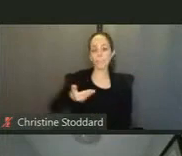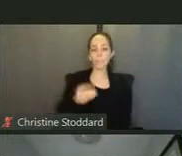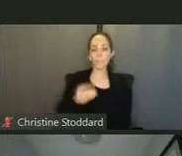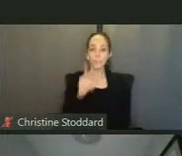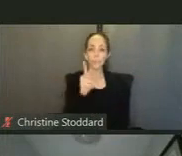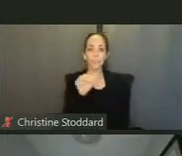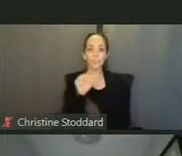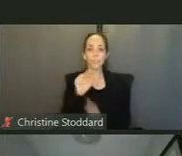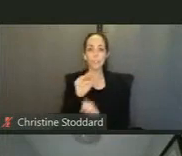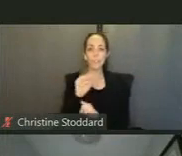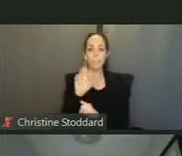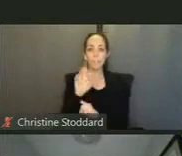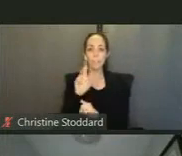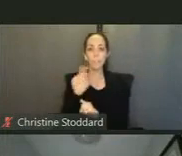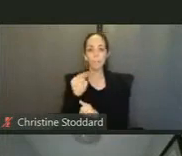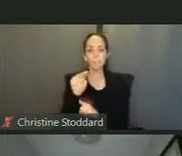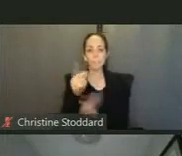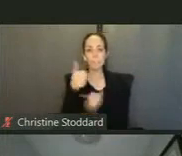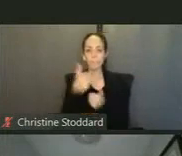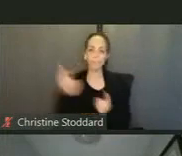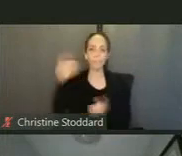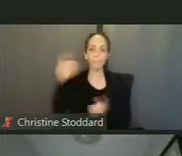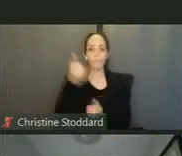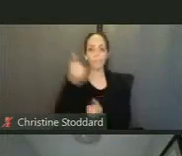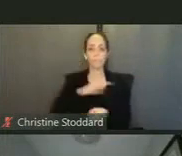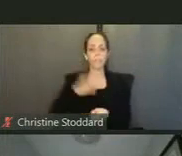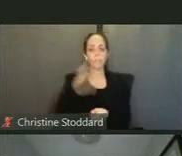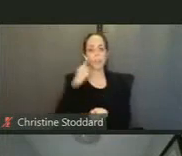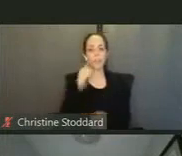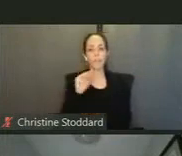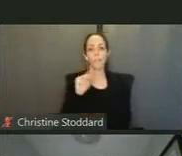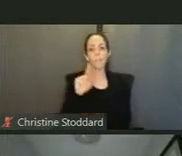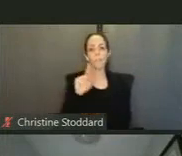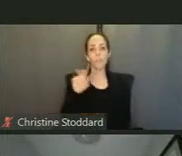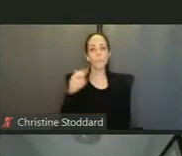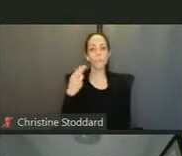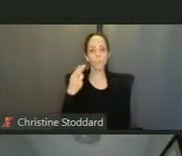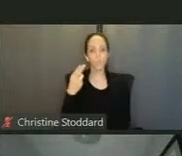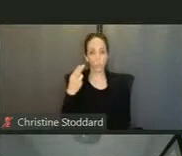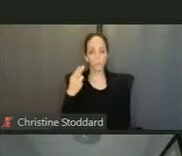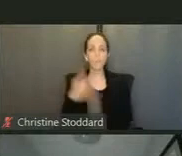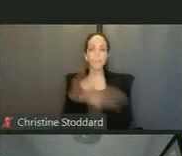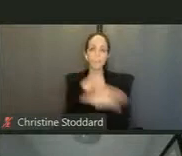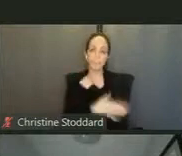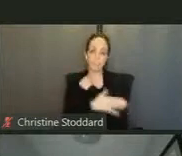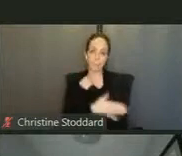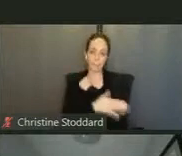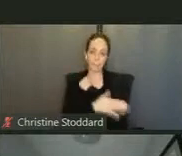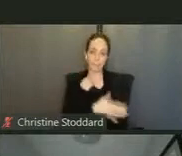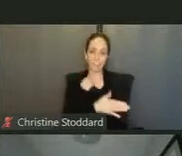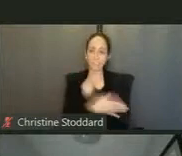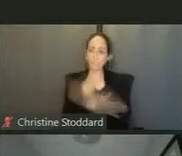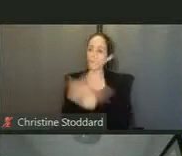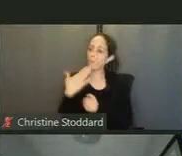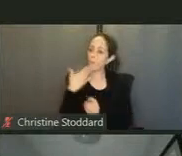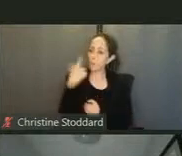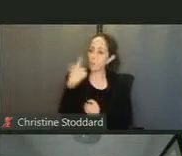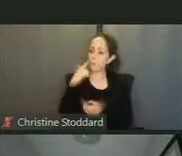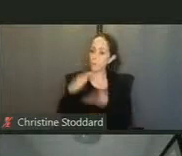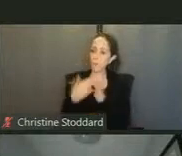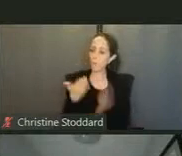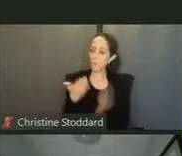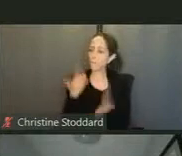Melton, who is the Chief of Staff for the Multnomah County Chair, Deborah Kafori. Thank you for being a great co-host, Kim, and for